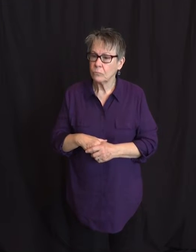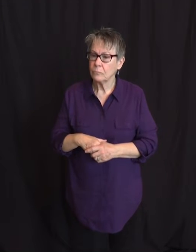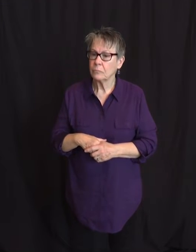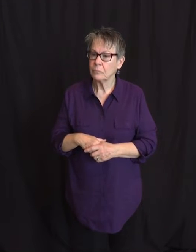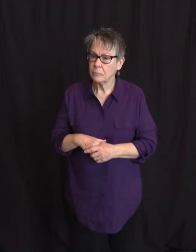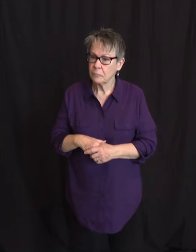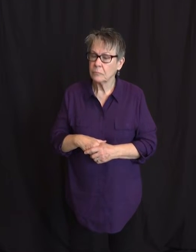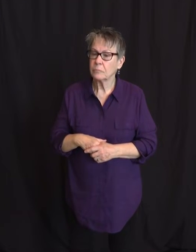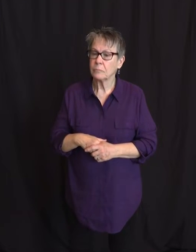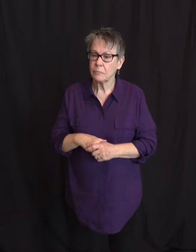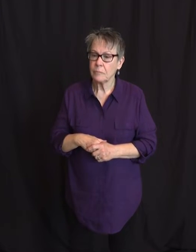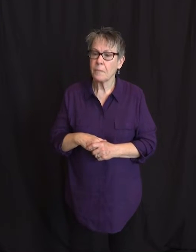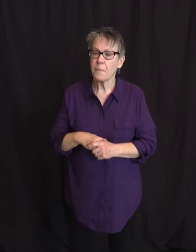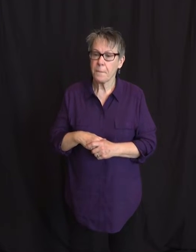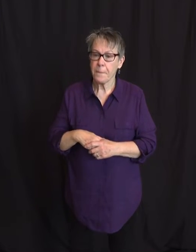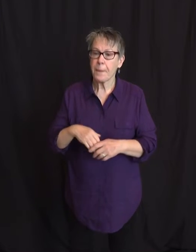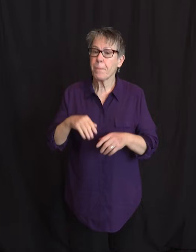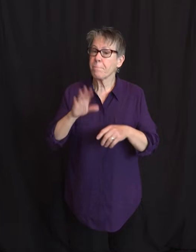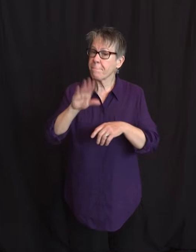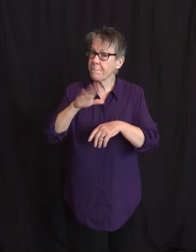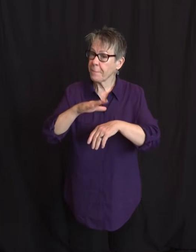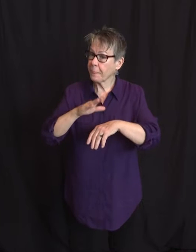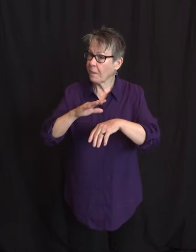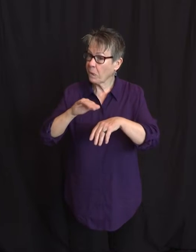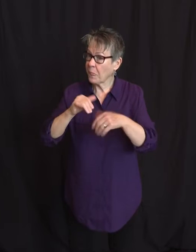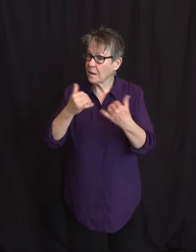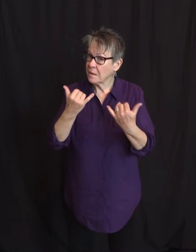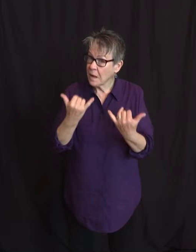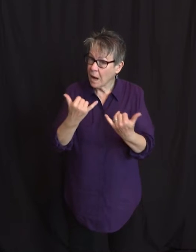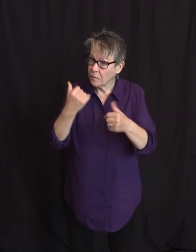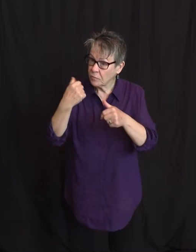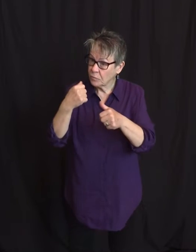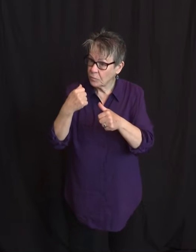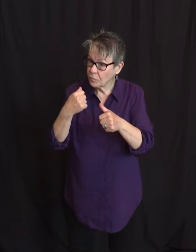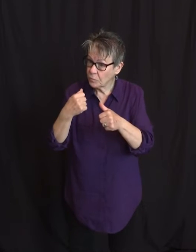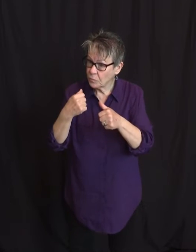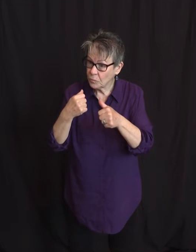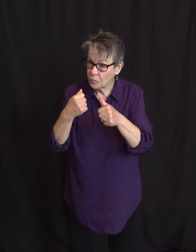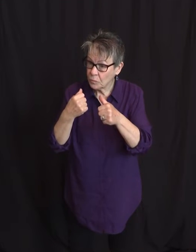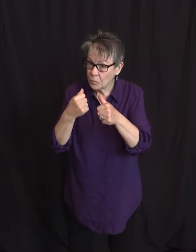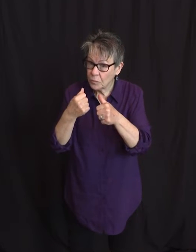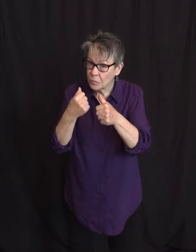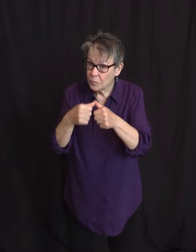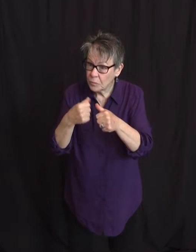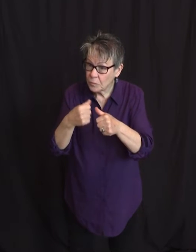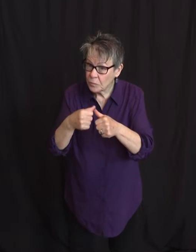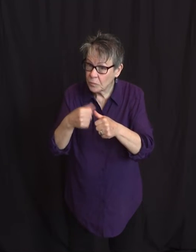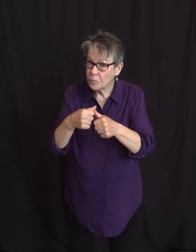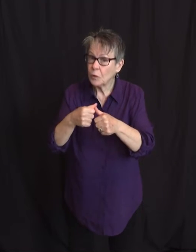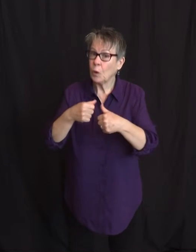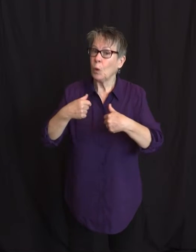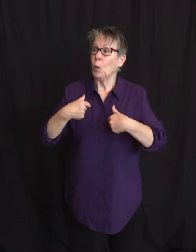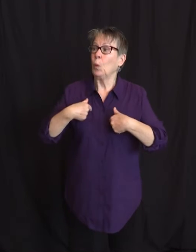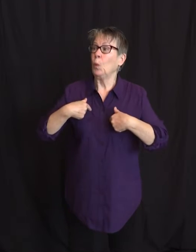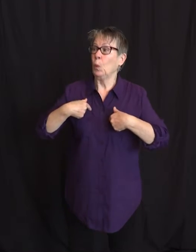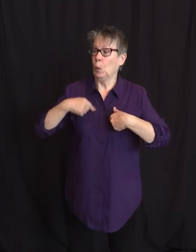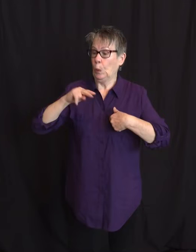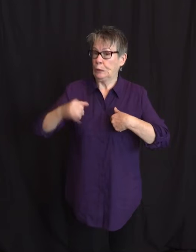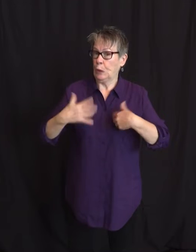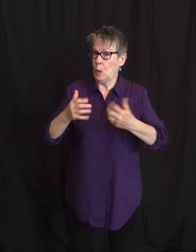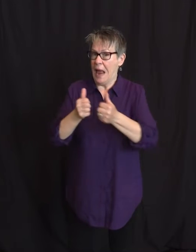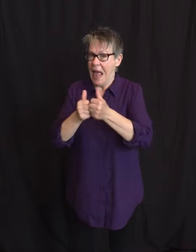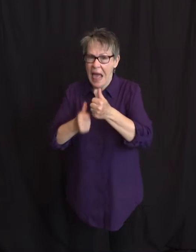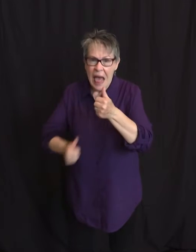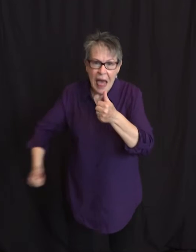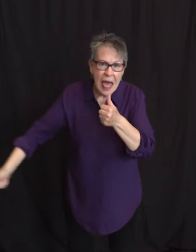still a backlog. I know folks are still frustrated. You won't lose one penny, I promise you, including of your federal plus-up. Thank you for that. We'll come down to Matt